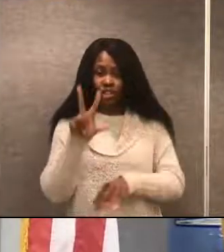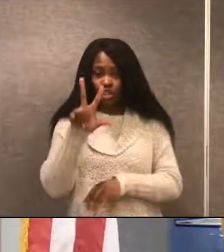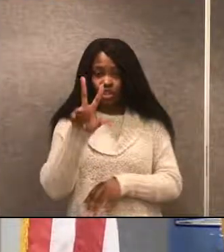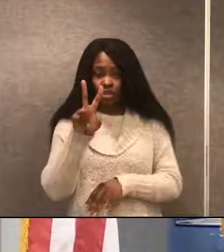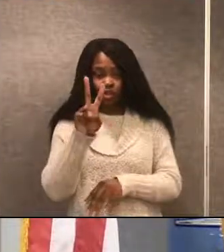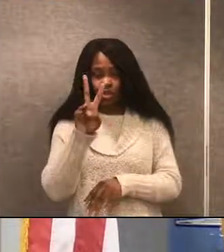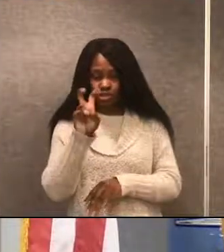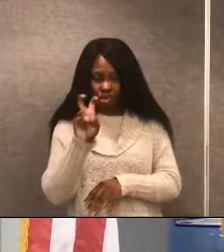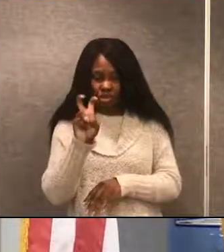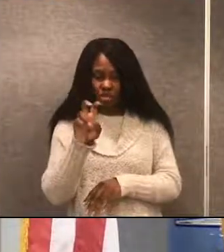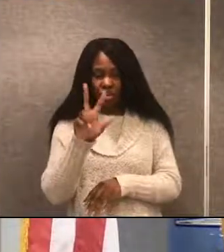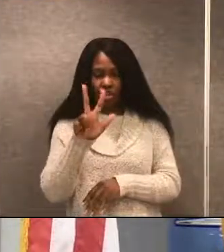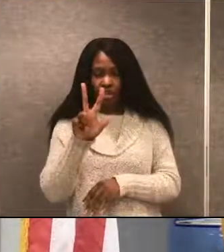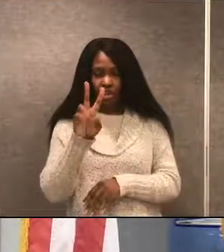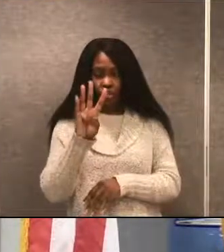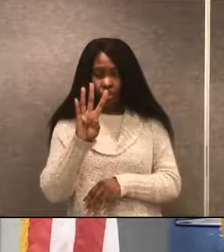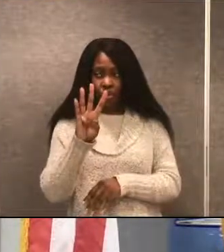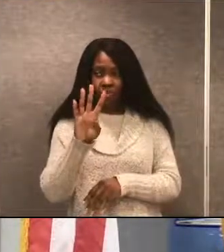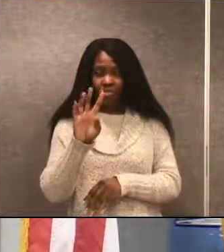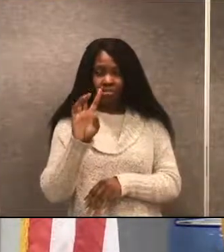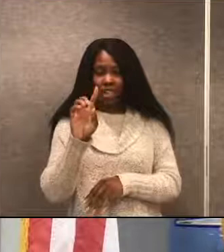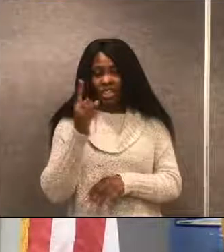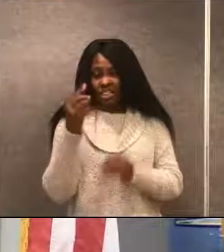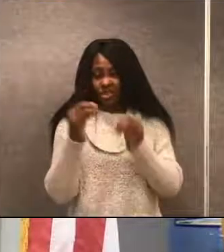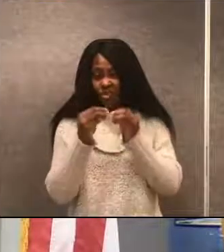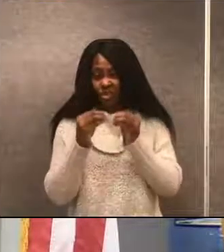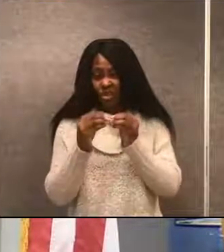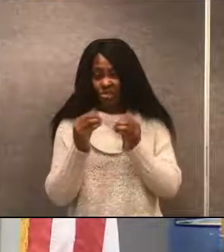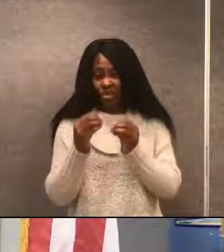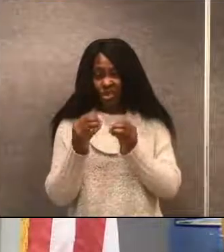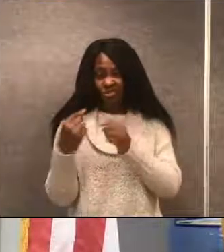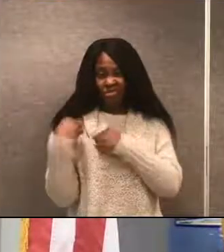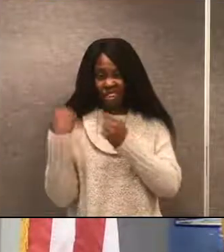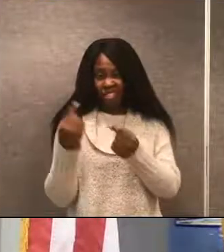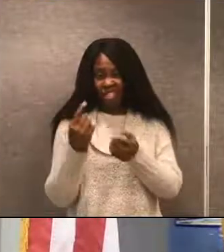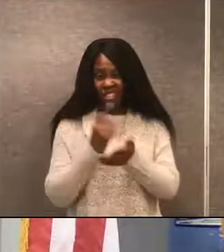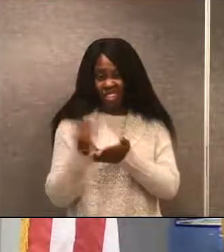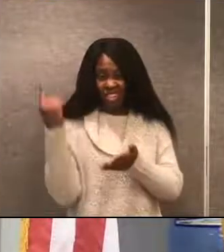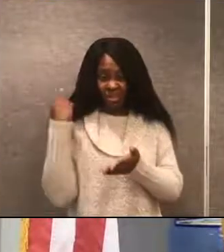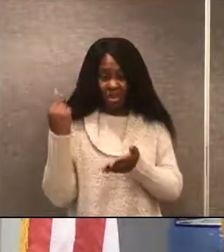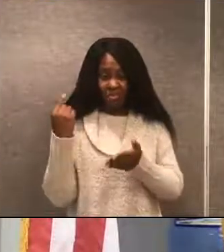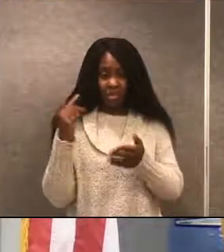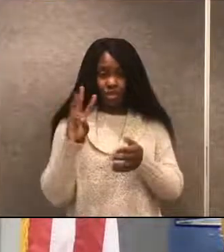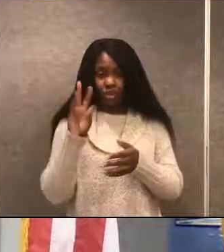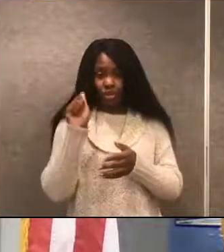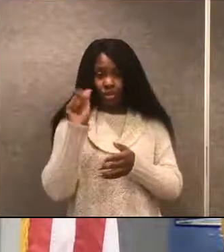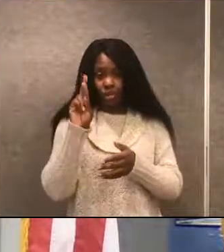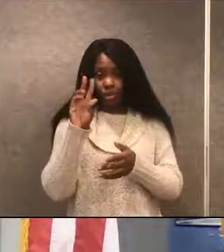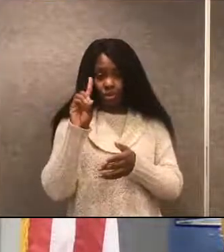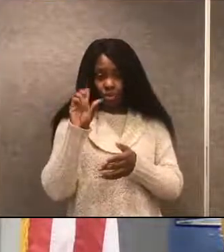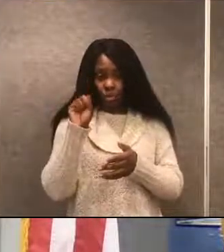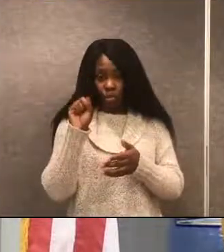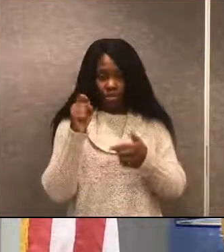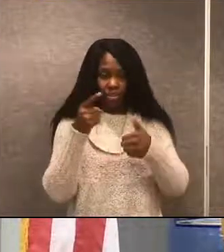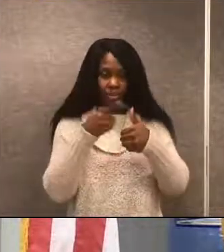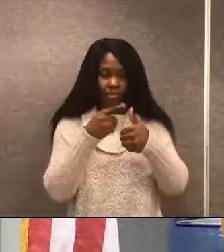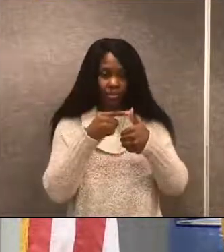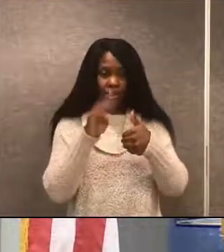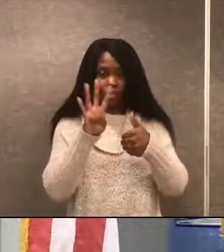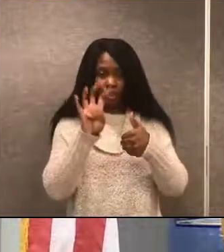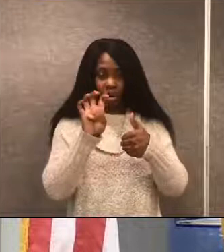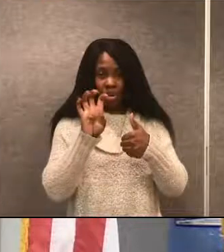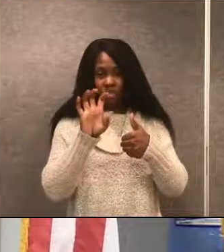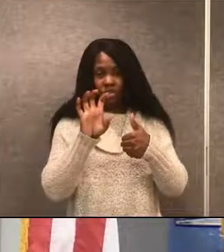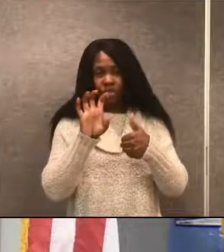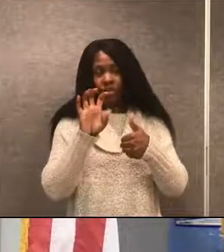one more since last week. As far as the wards are concerned, in the first ward, there are a total, or have been a total of